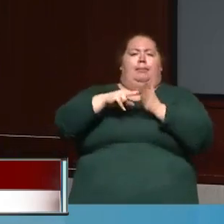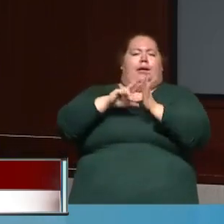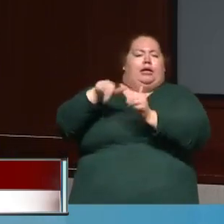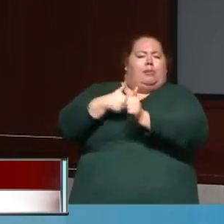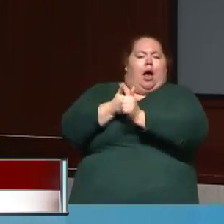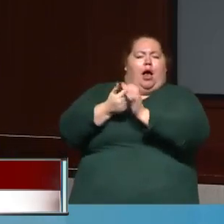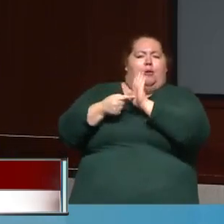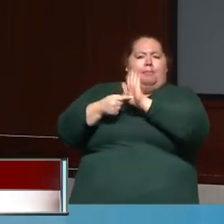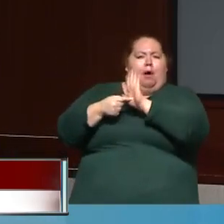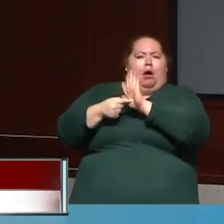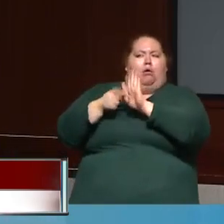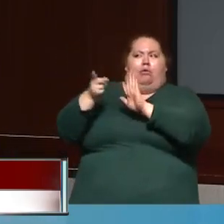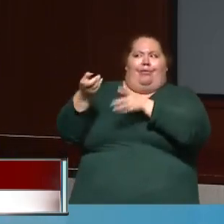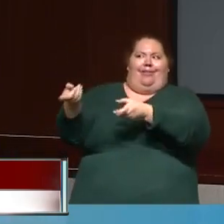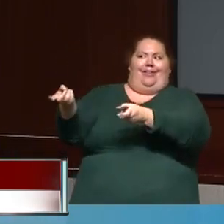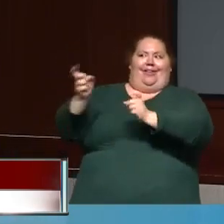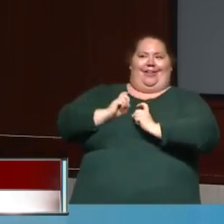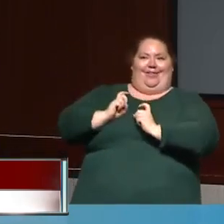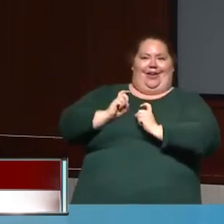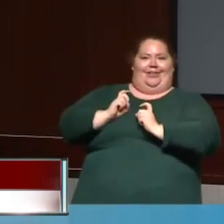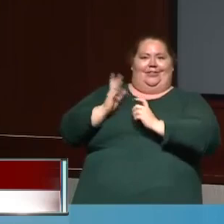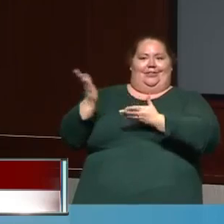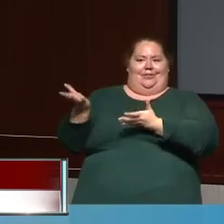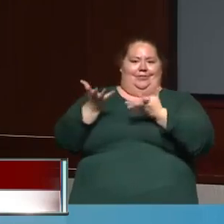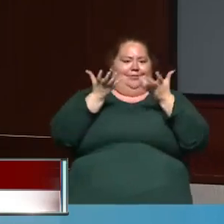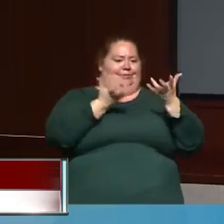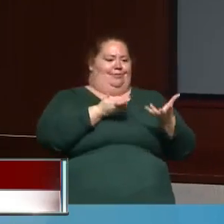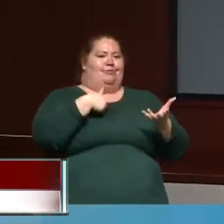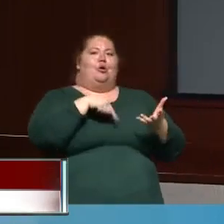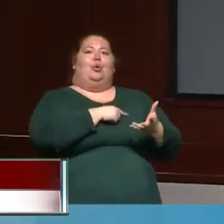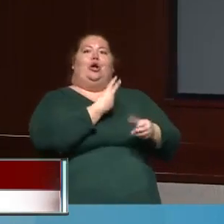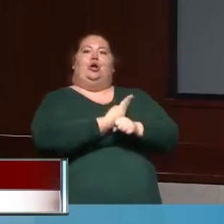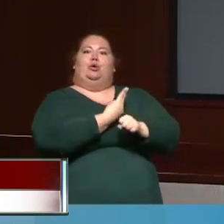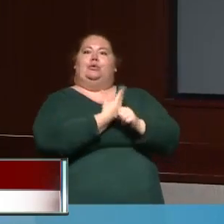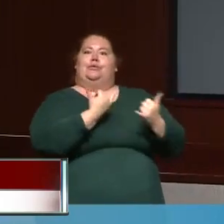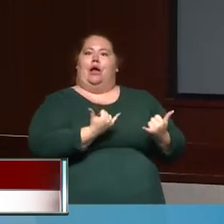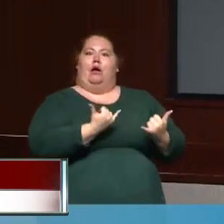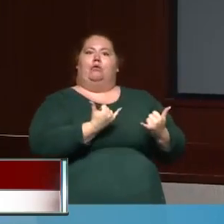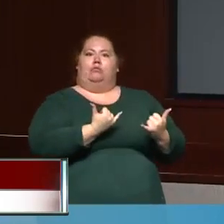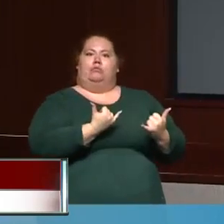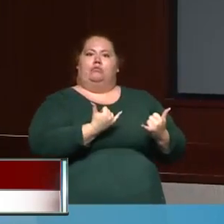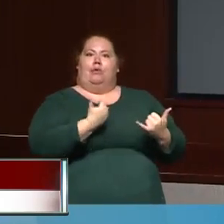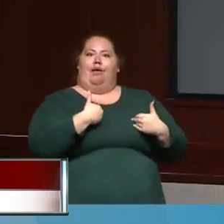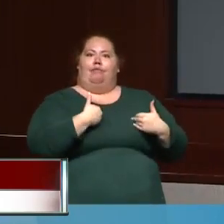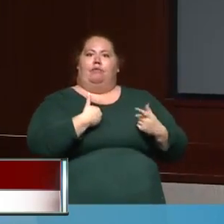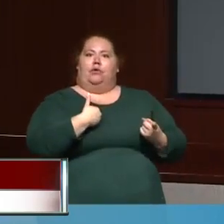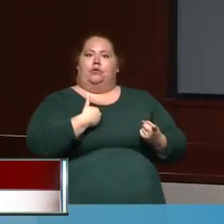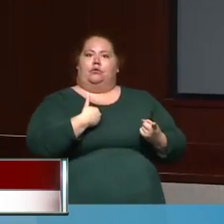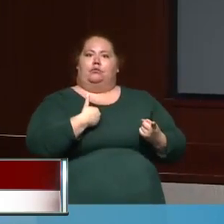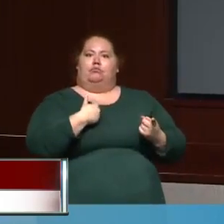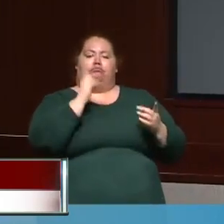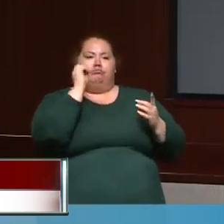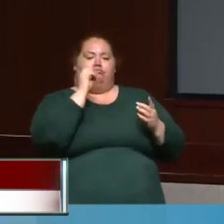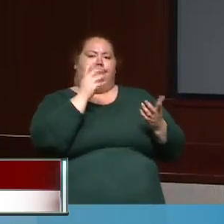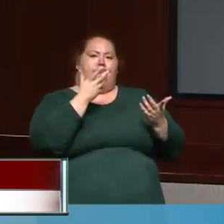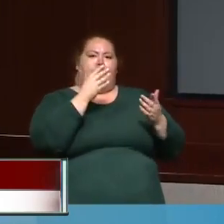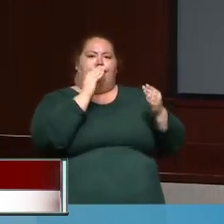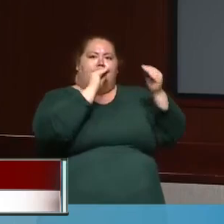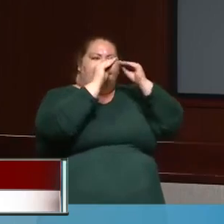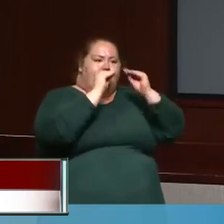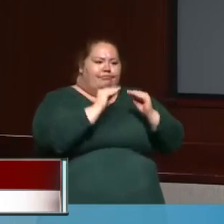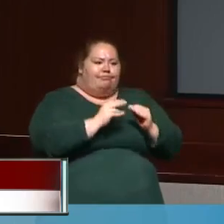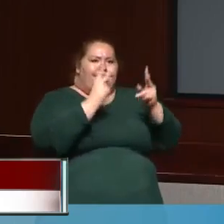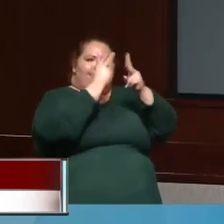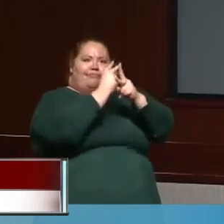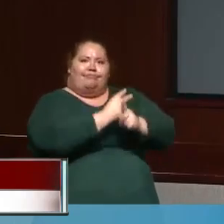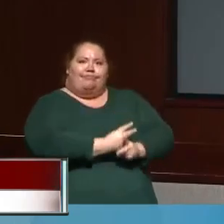so that we could then internally use the model, put in the inputs, and then see what the model